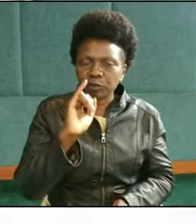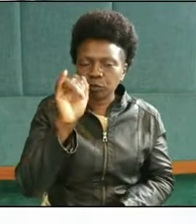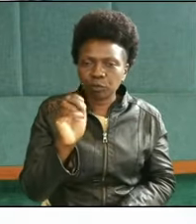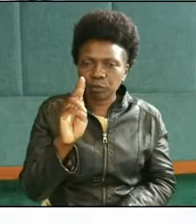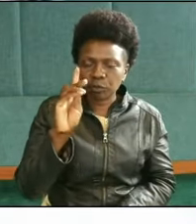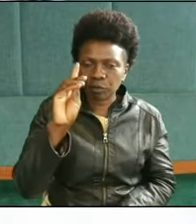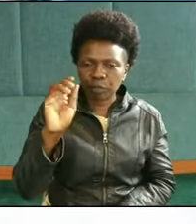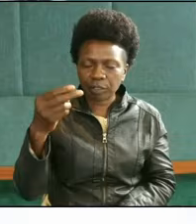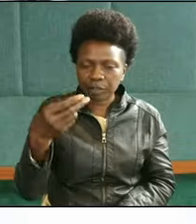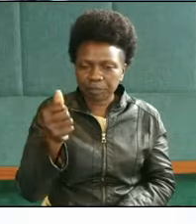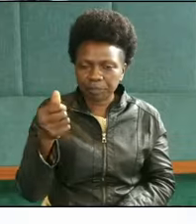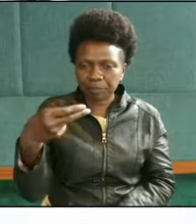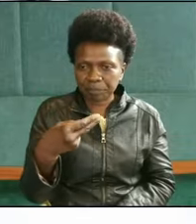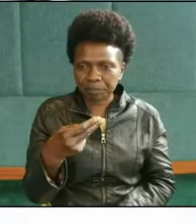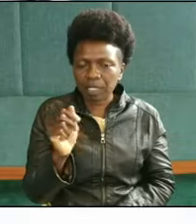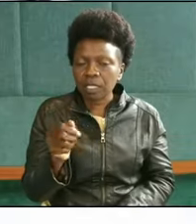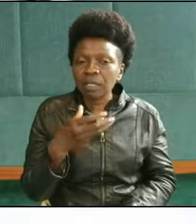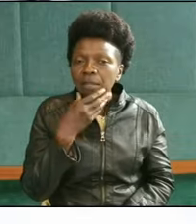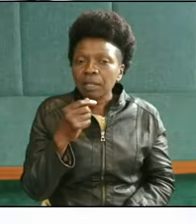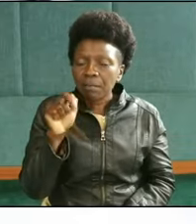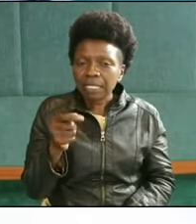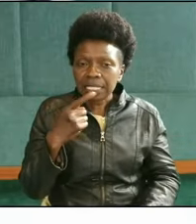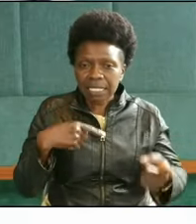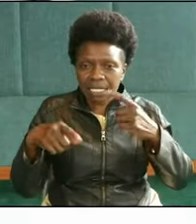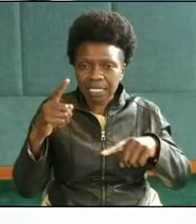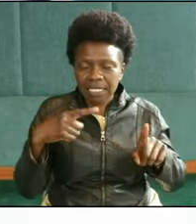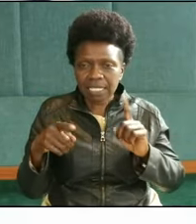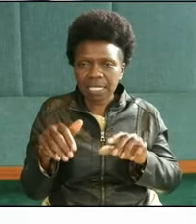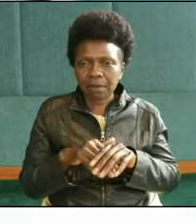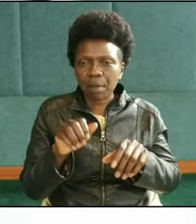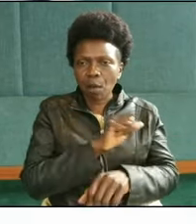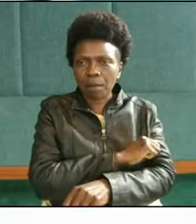This man from the tribe of Judah must succeed in battle.